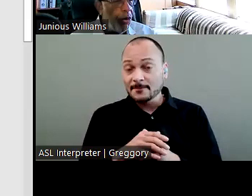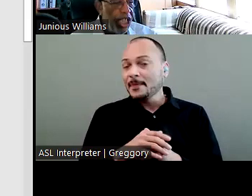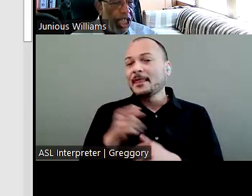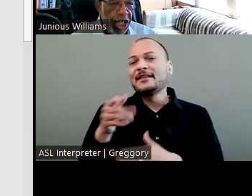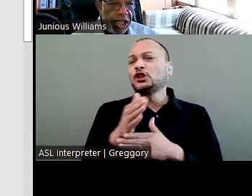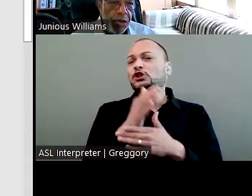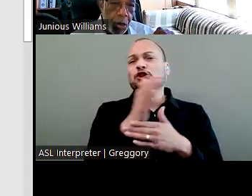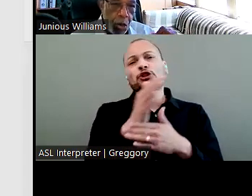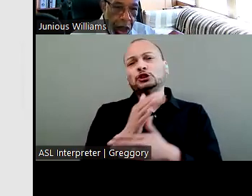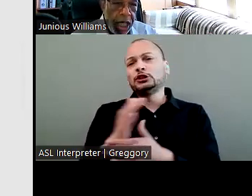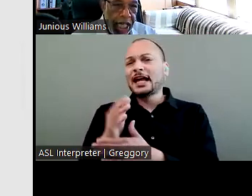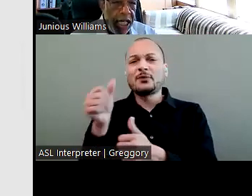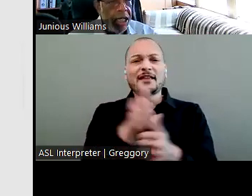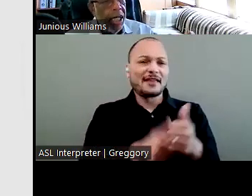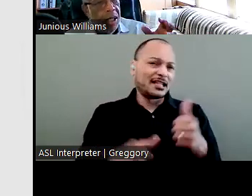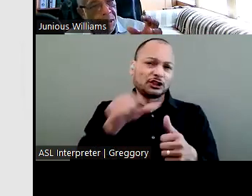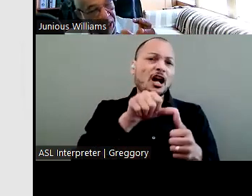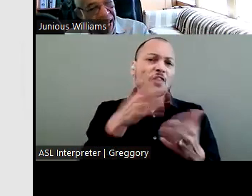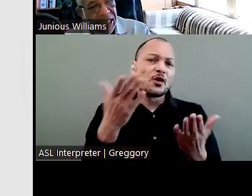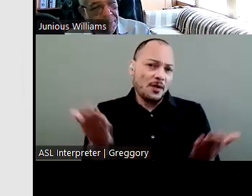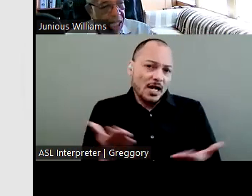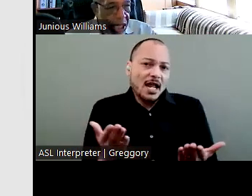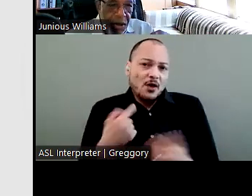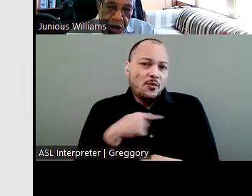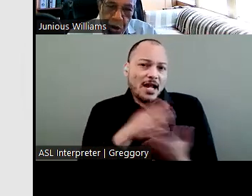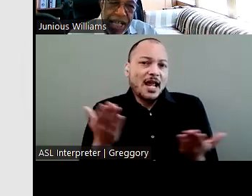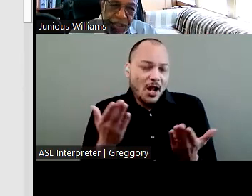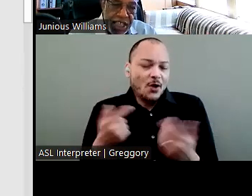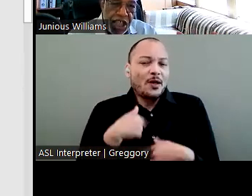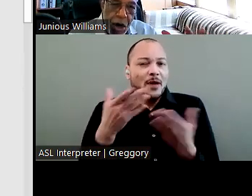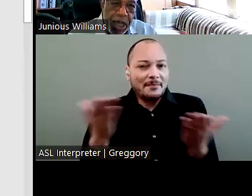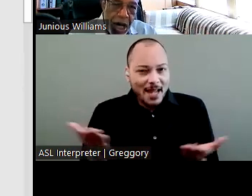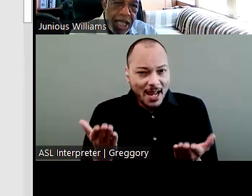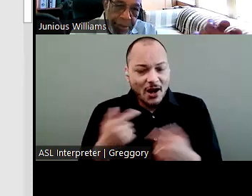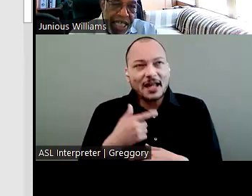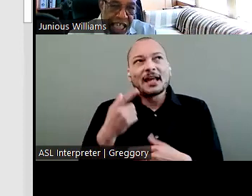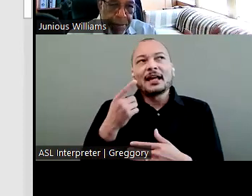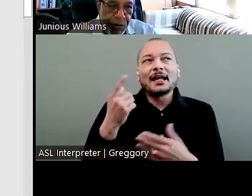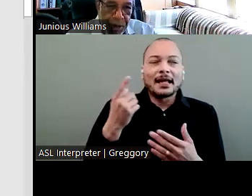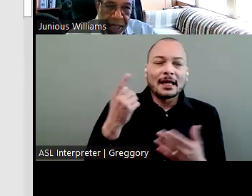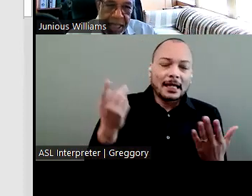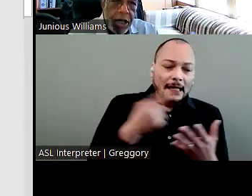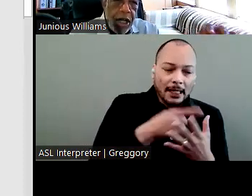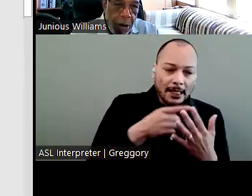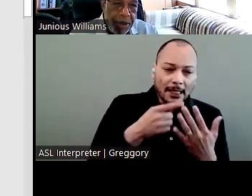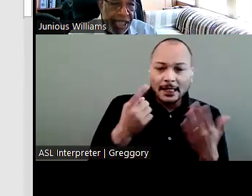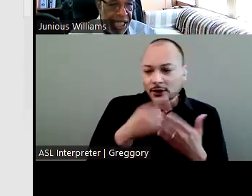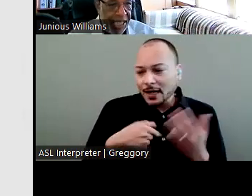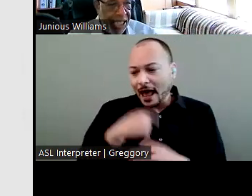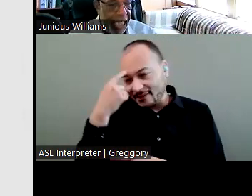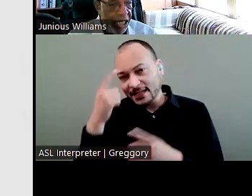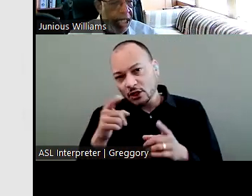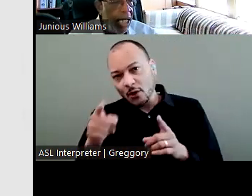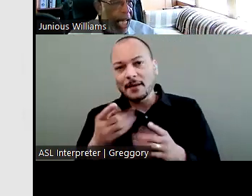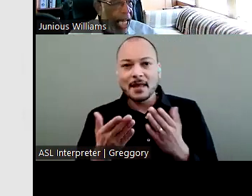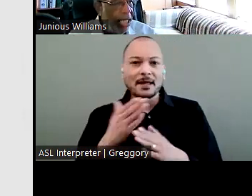share with each other where we're here. We'd like to be here. Here's what I think is going on that may keep us from getting there or help us to get